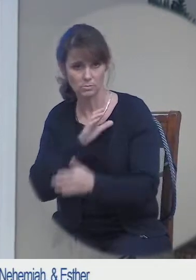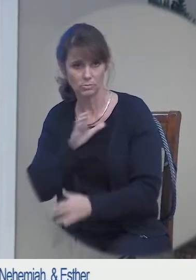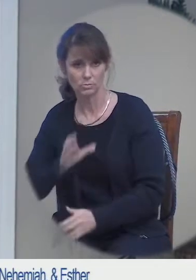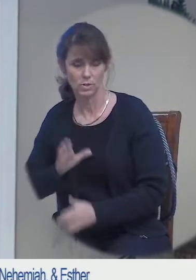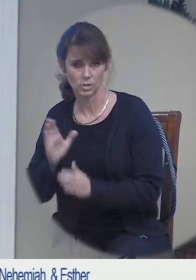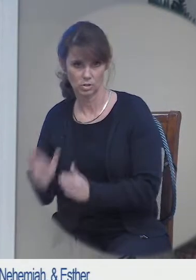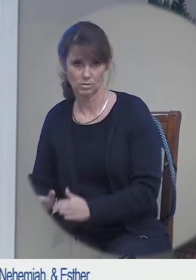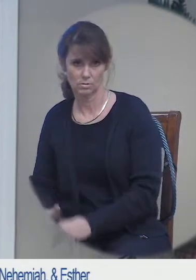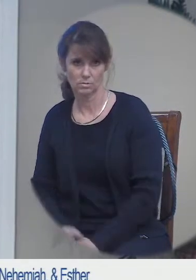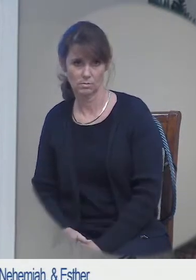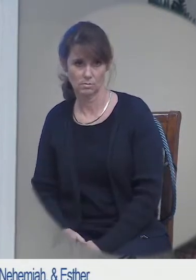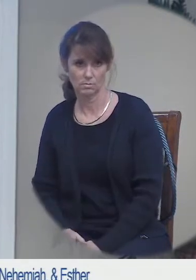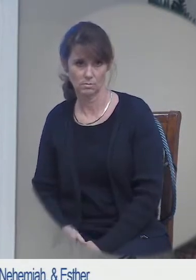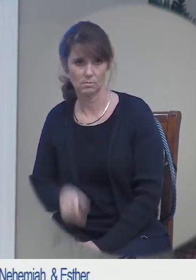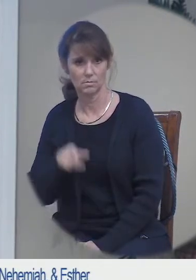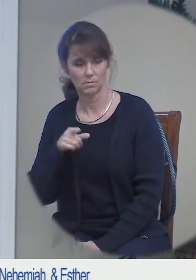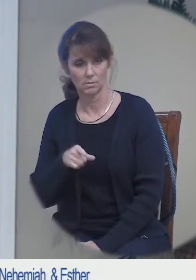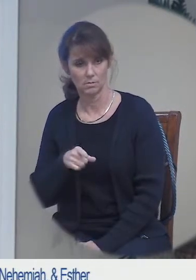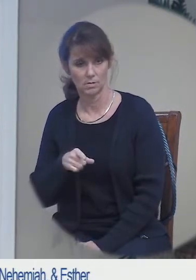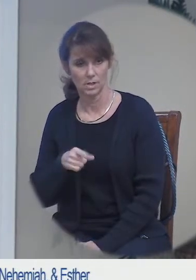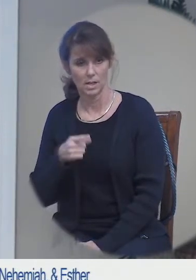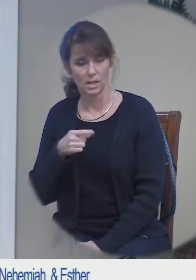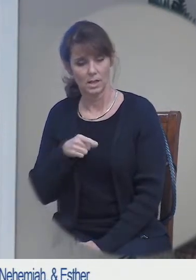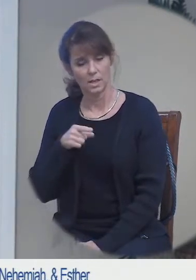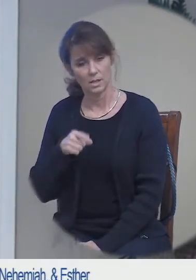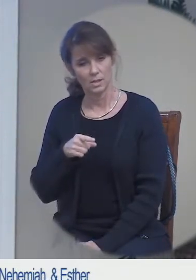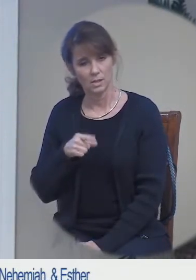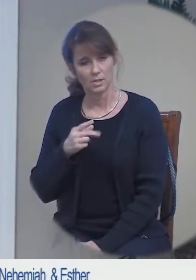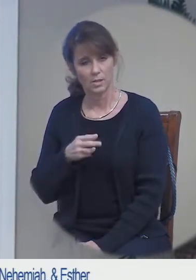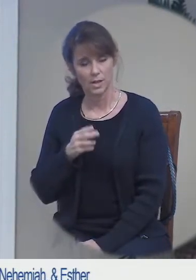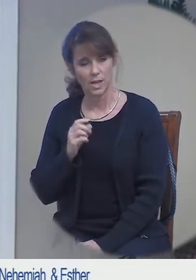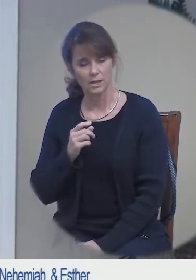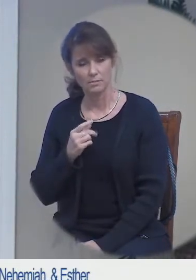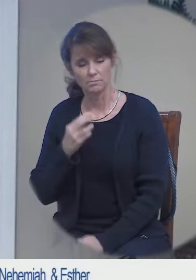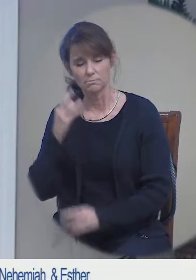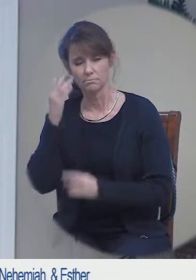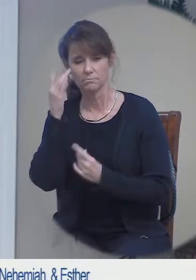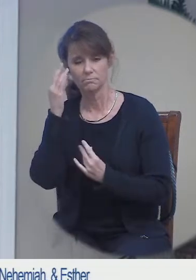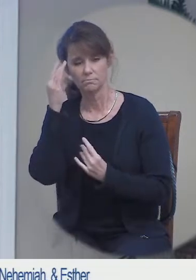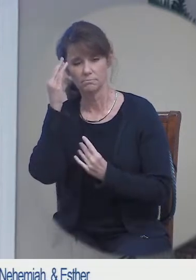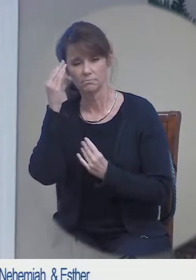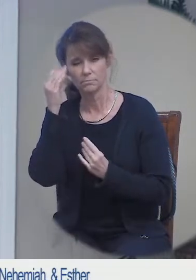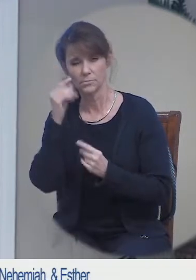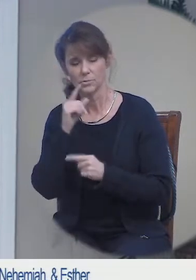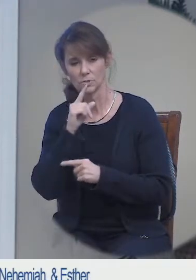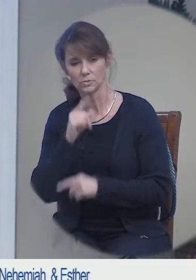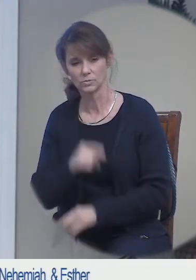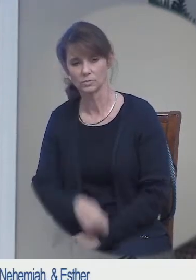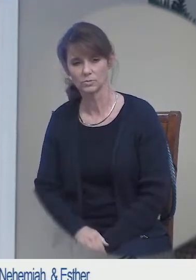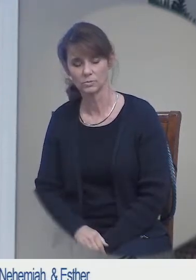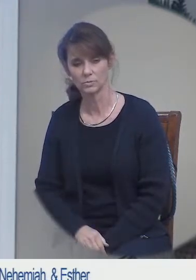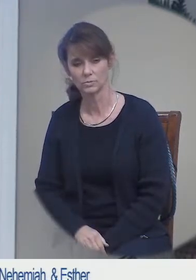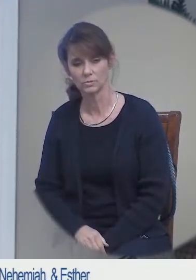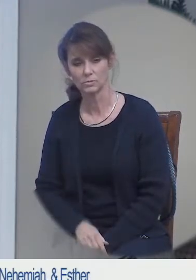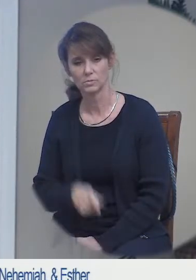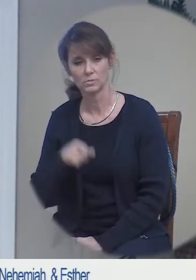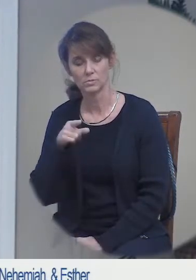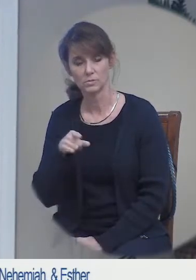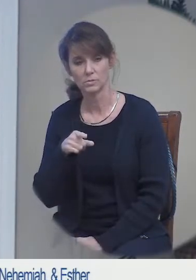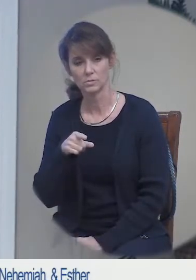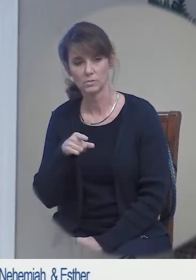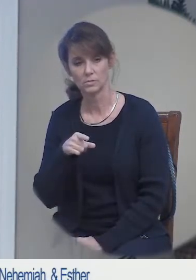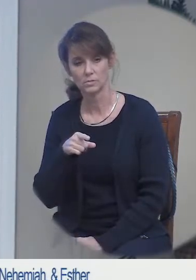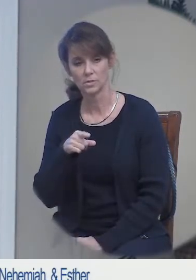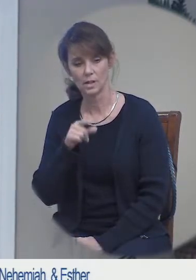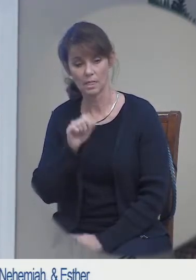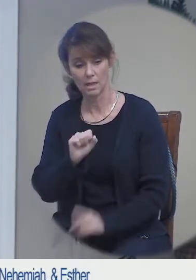do. Now, what does he call what the brethren are doing to them? What's the word used in the text?